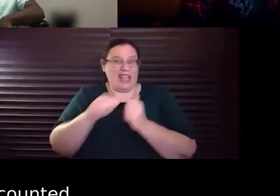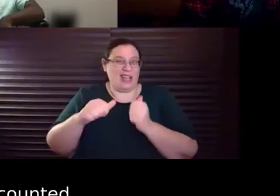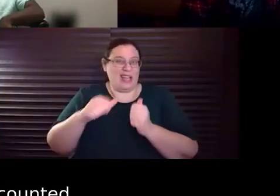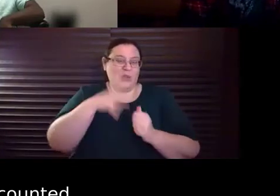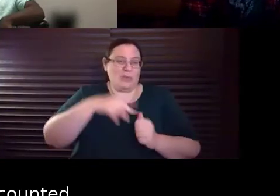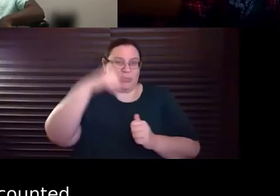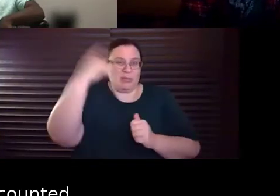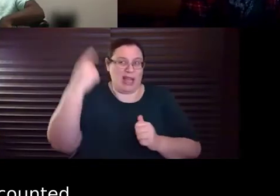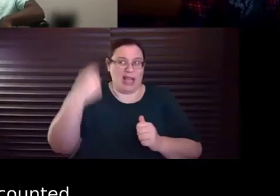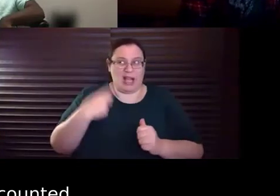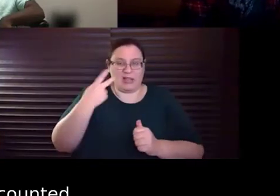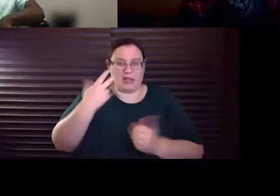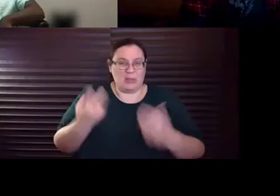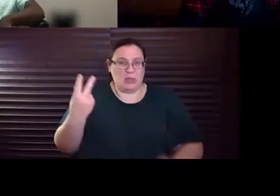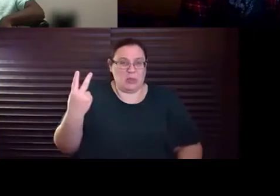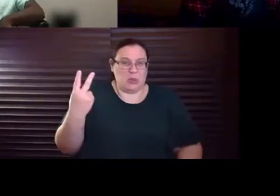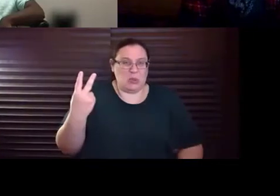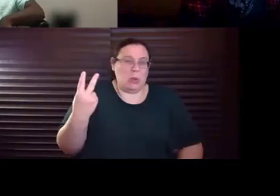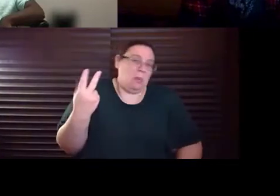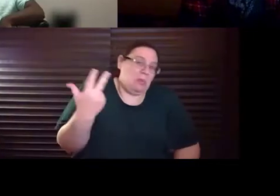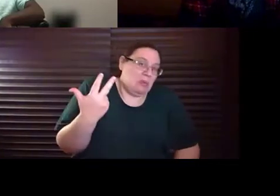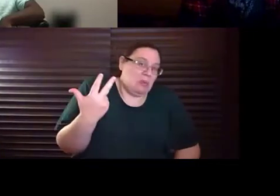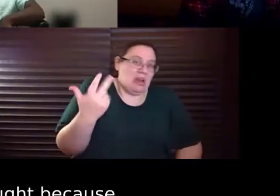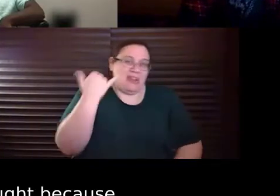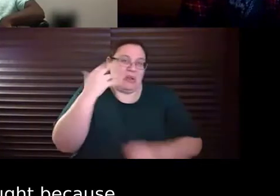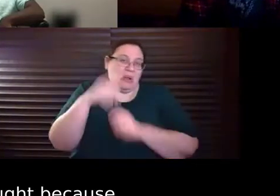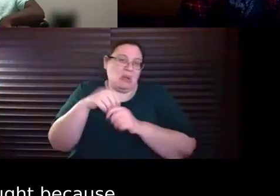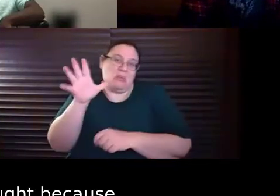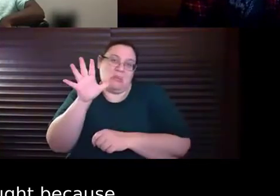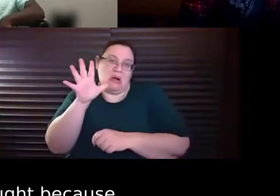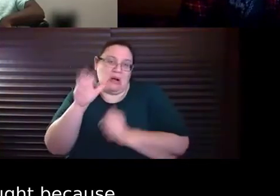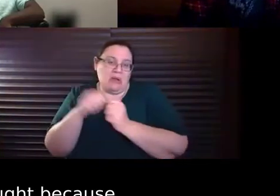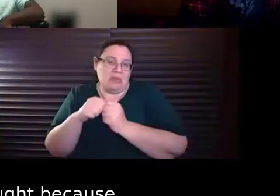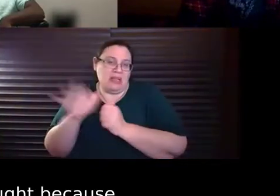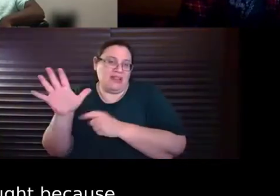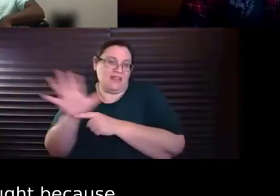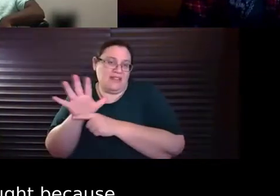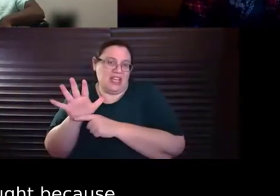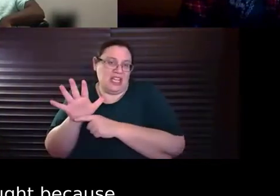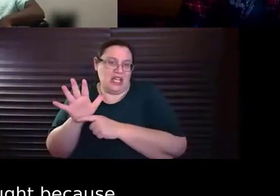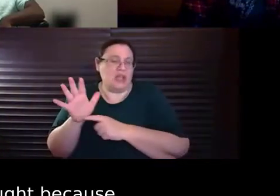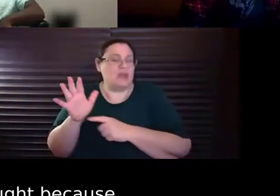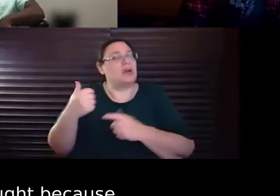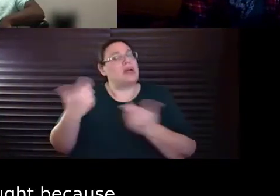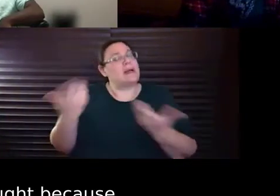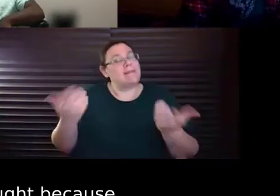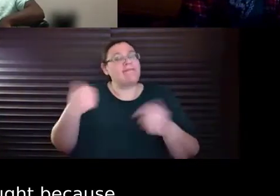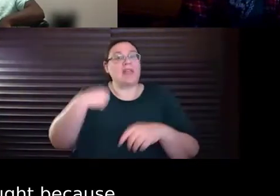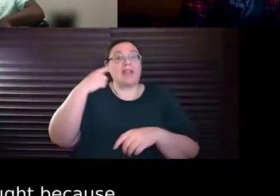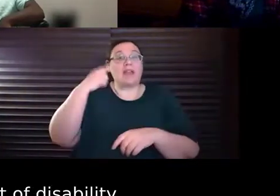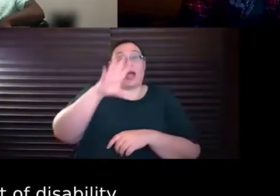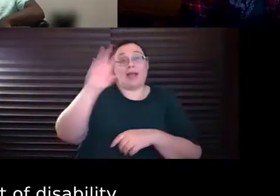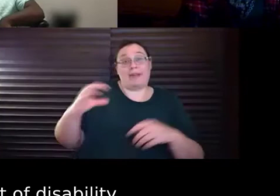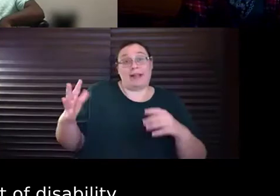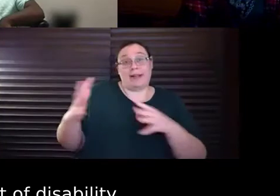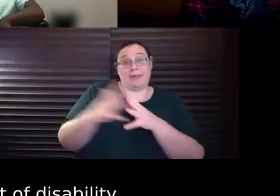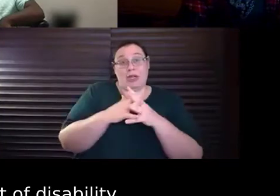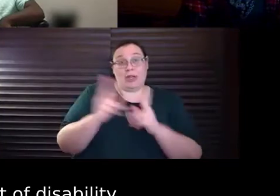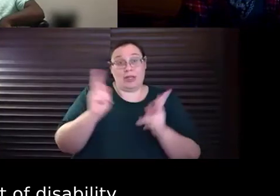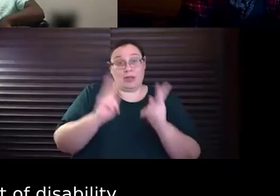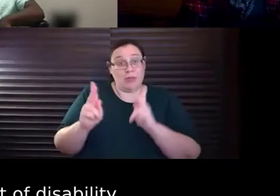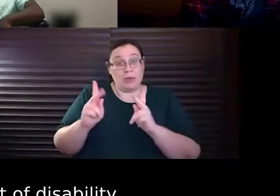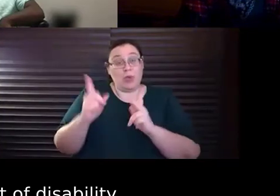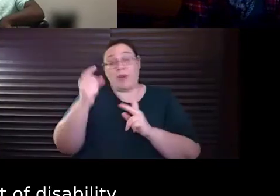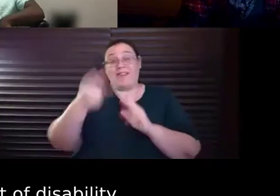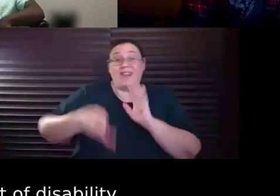2, except for maybe 3 with the mom in the video. But I just thought, because African Americans have one of the highest